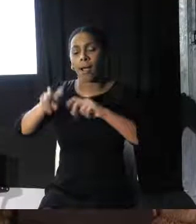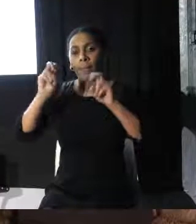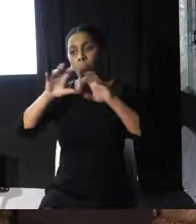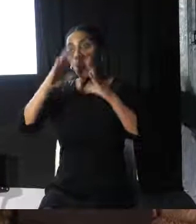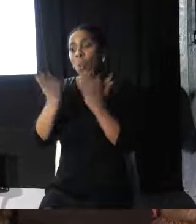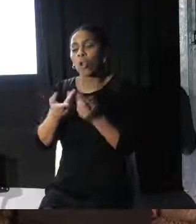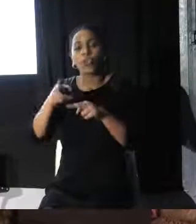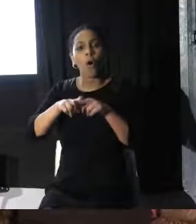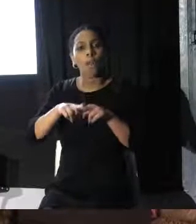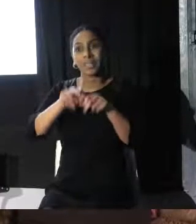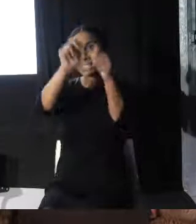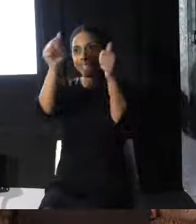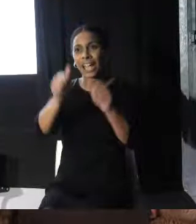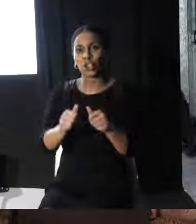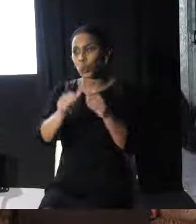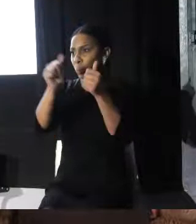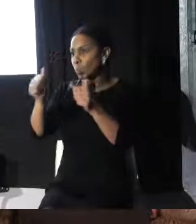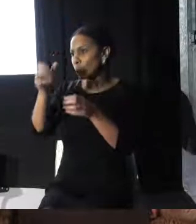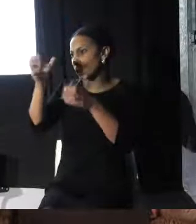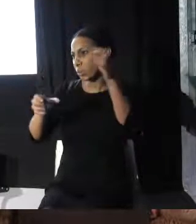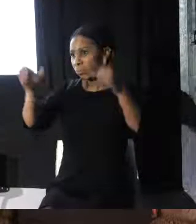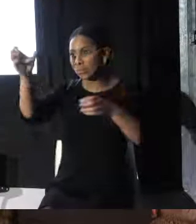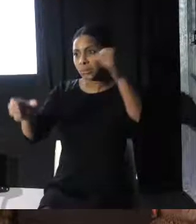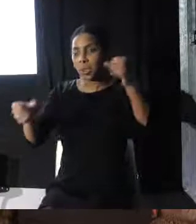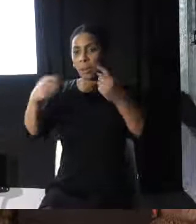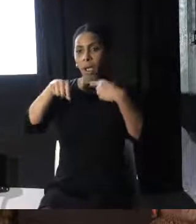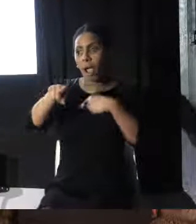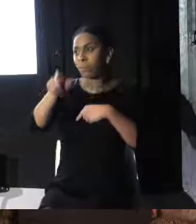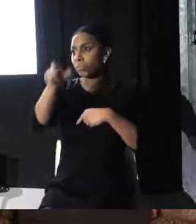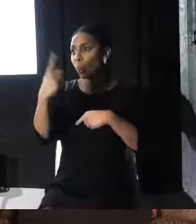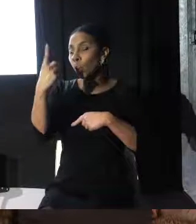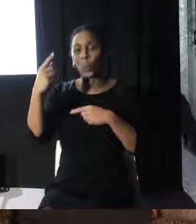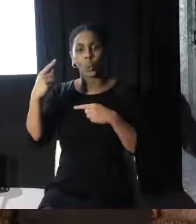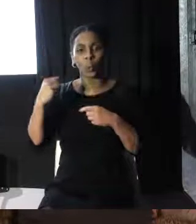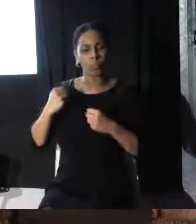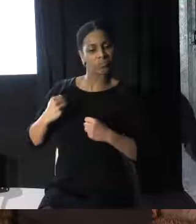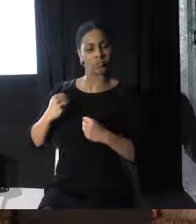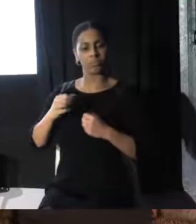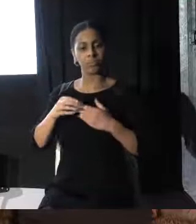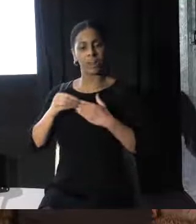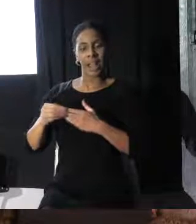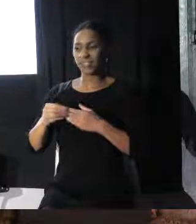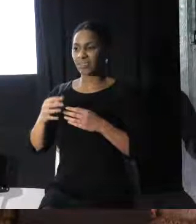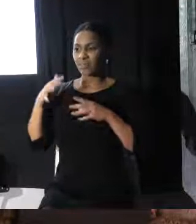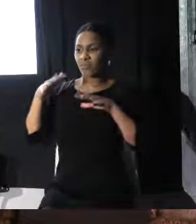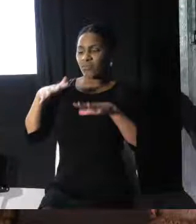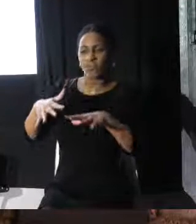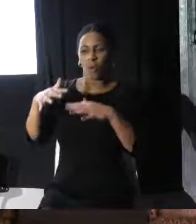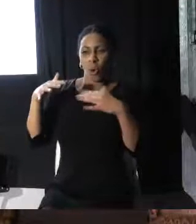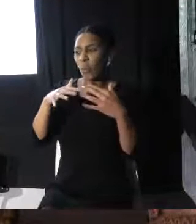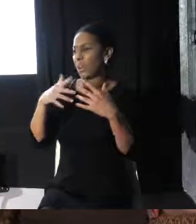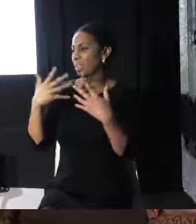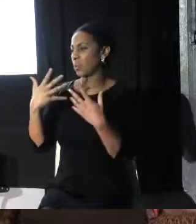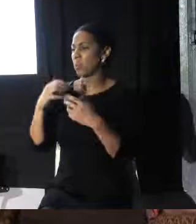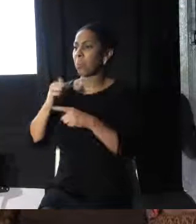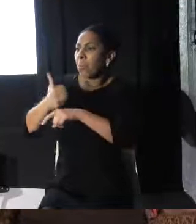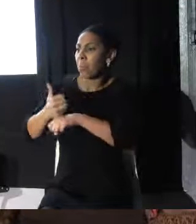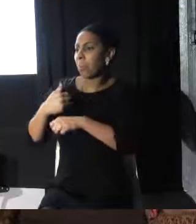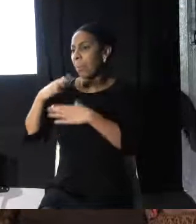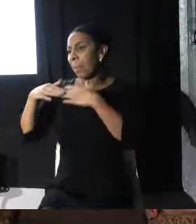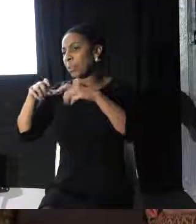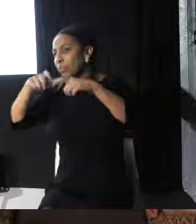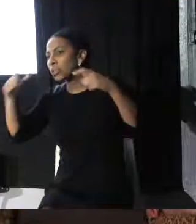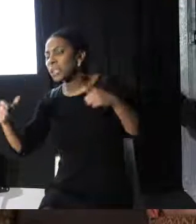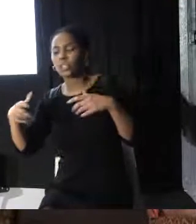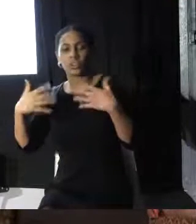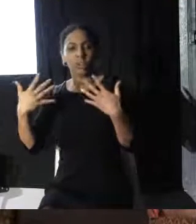general who led the conquest, the statue of the engineer who built the bridge. Every statue, every colonizer erected